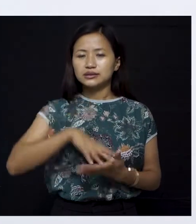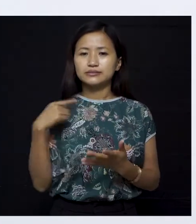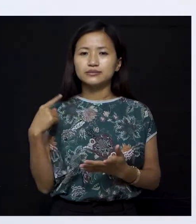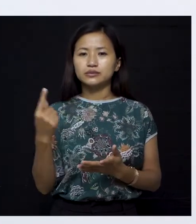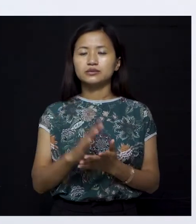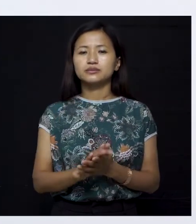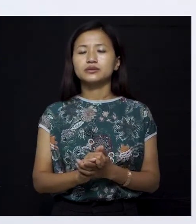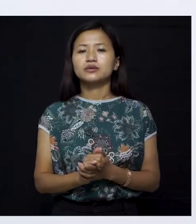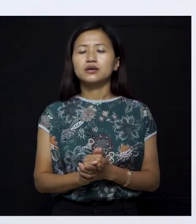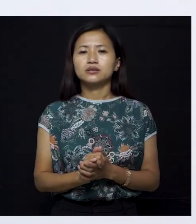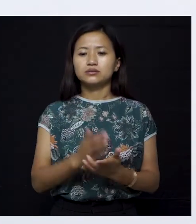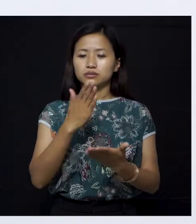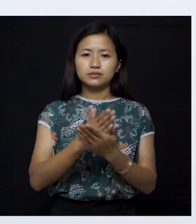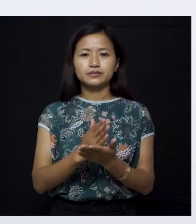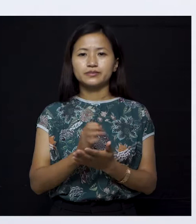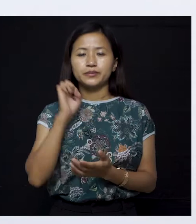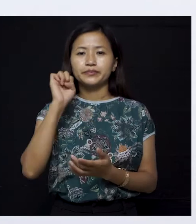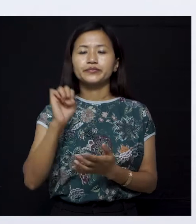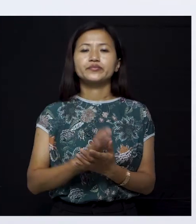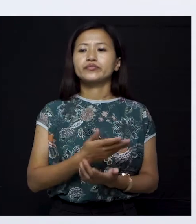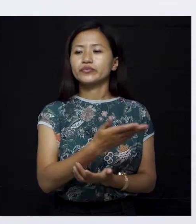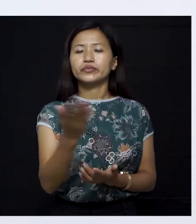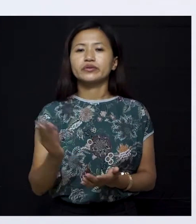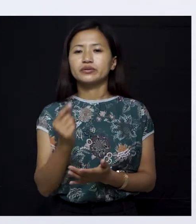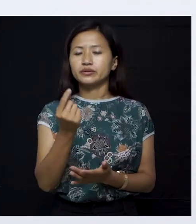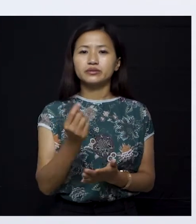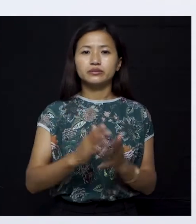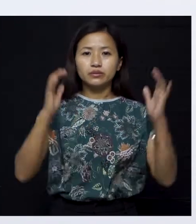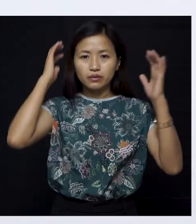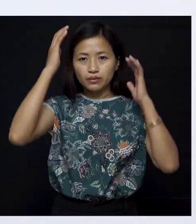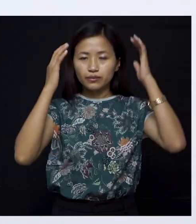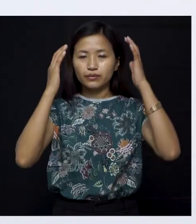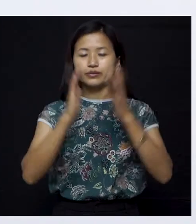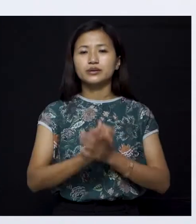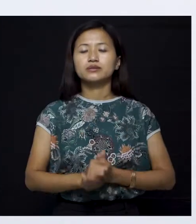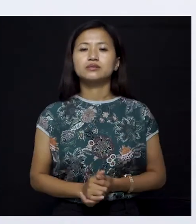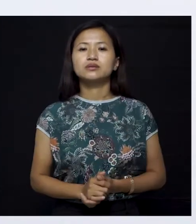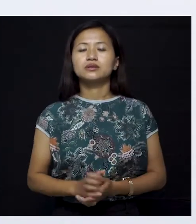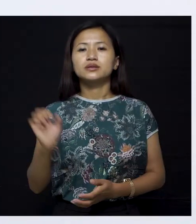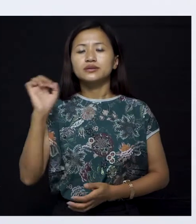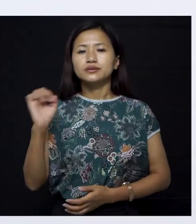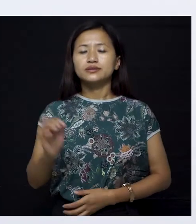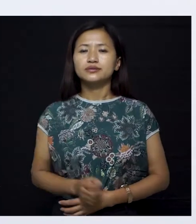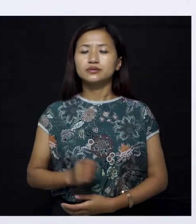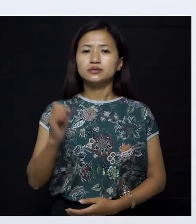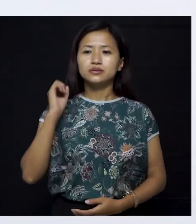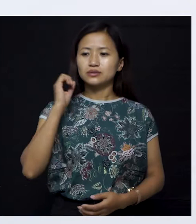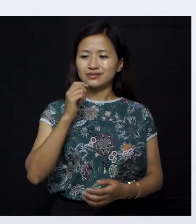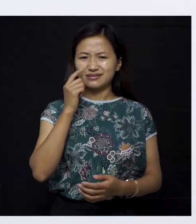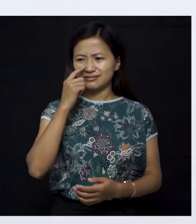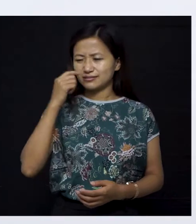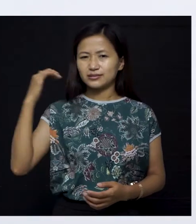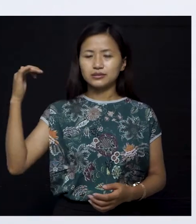would not stop him, they were a little worried. Okay, the mother was so worried, and even the girls were worried,